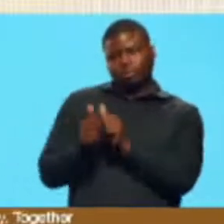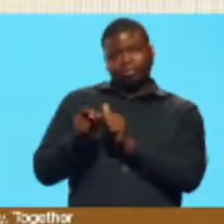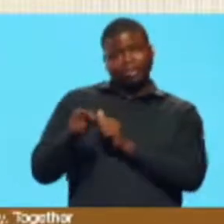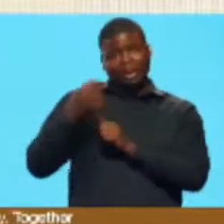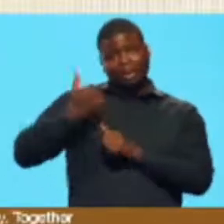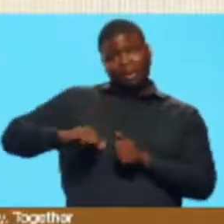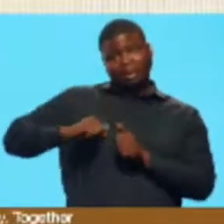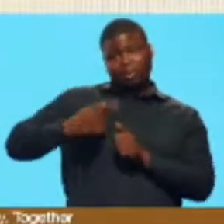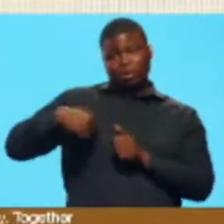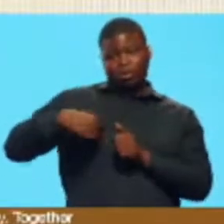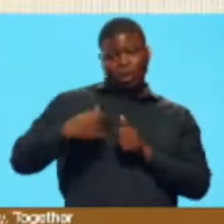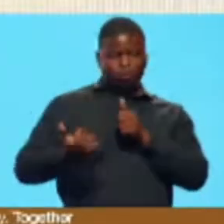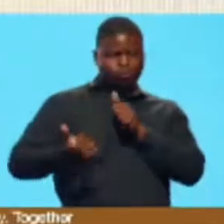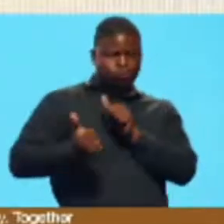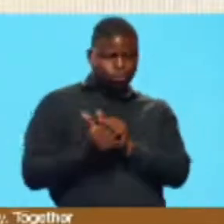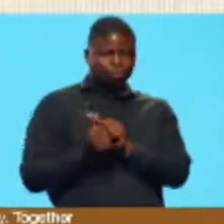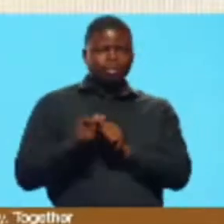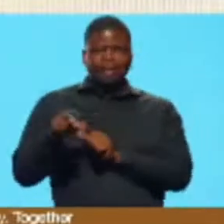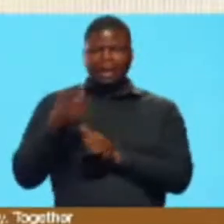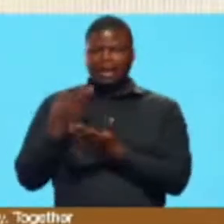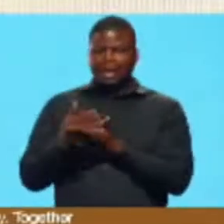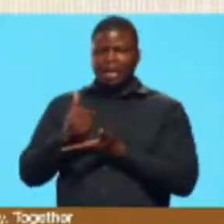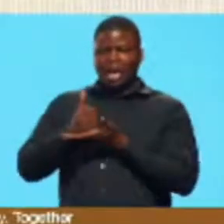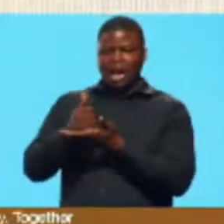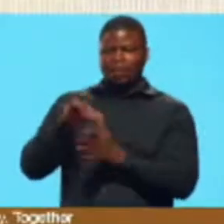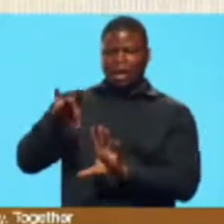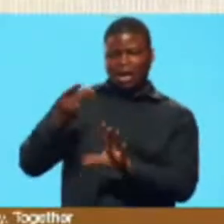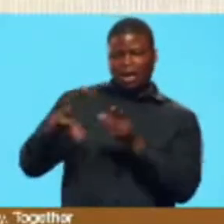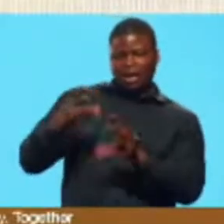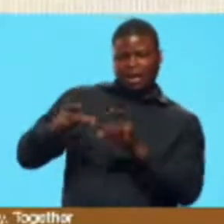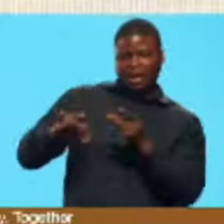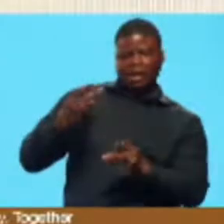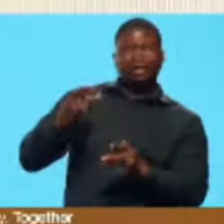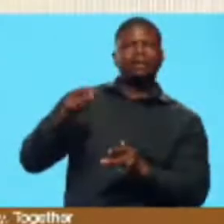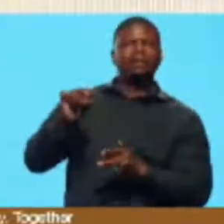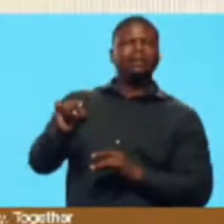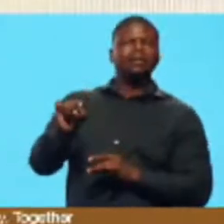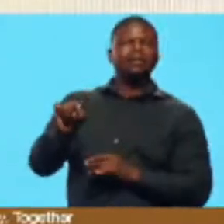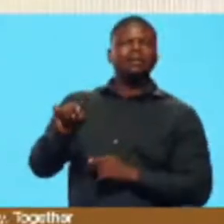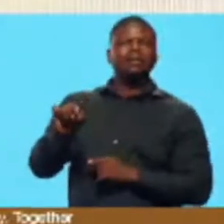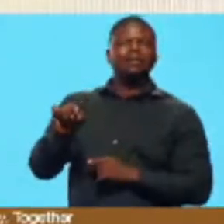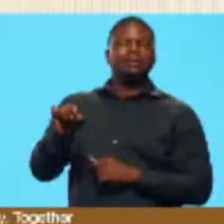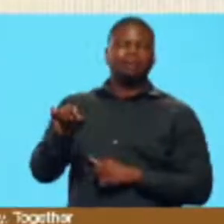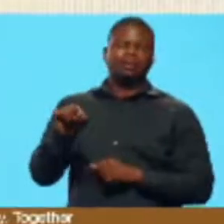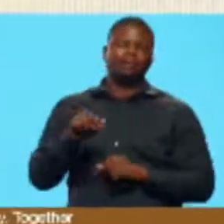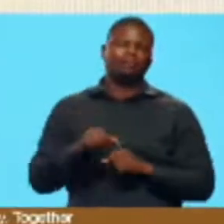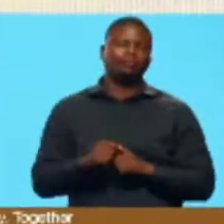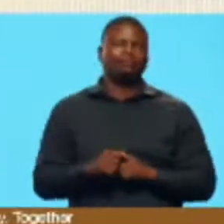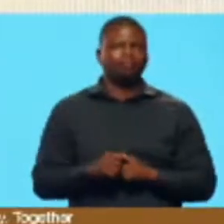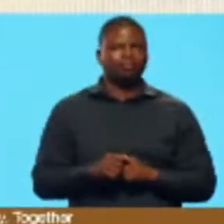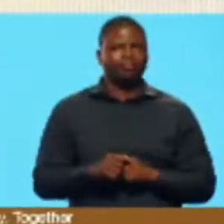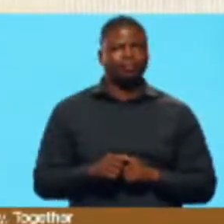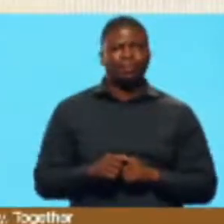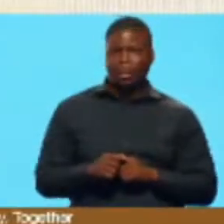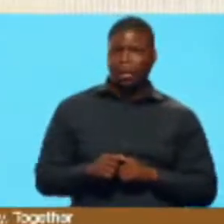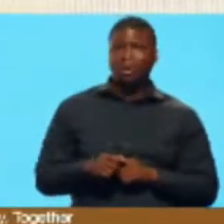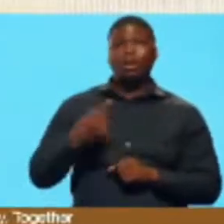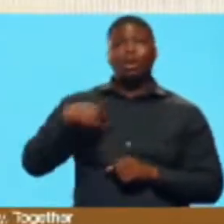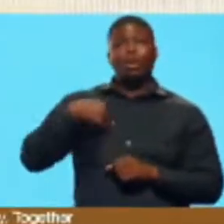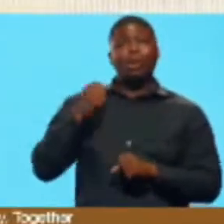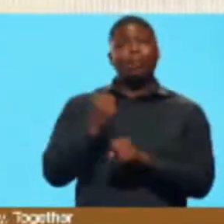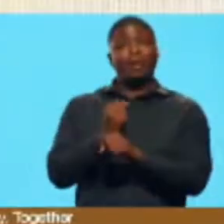with their situational analysis in terms of making sure that all the